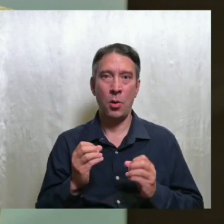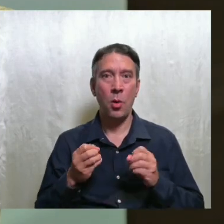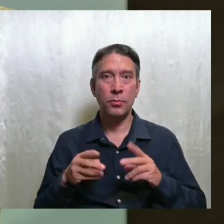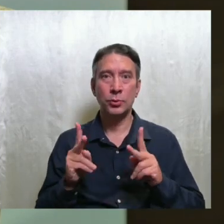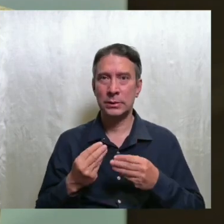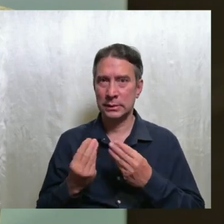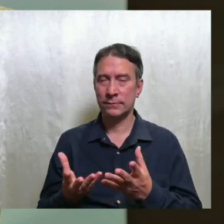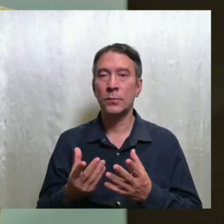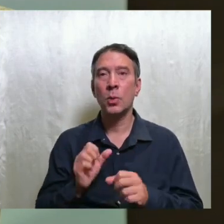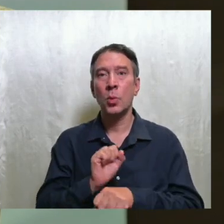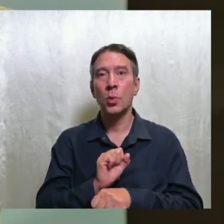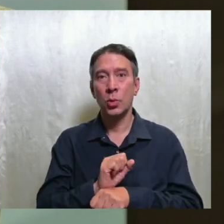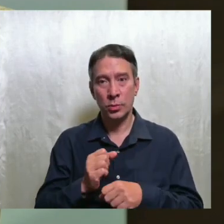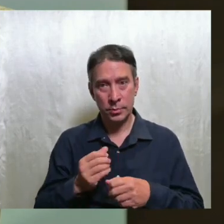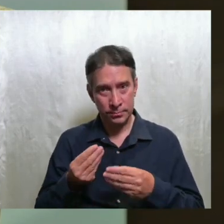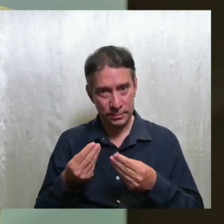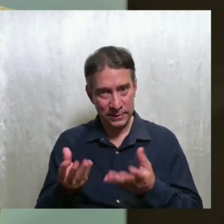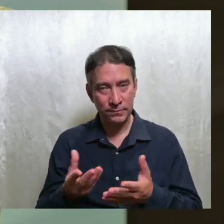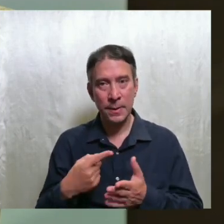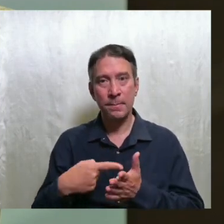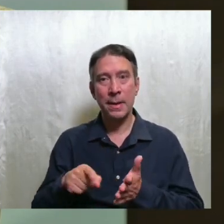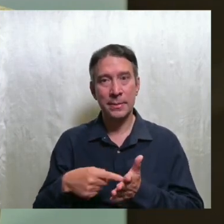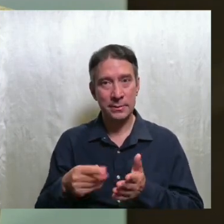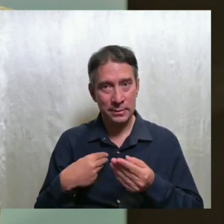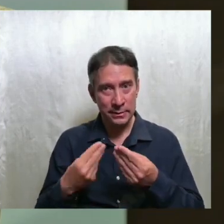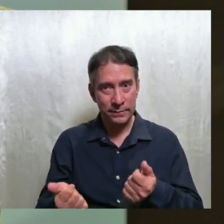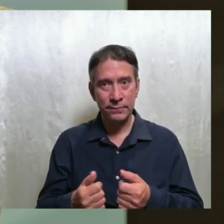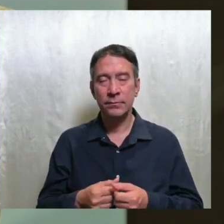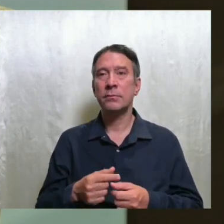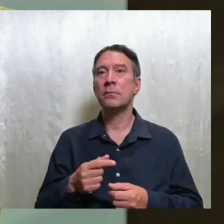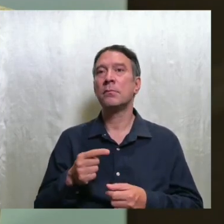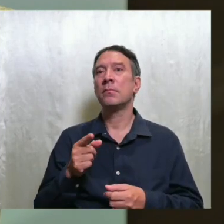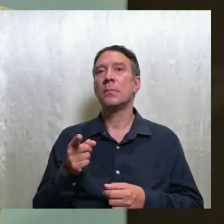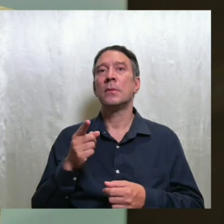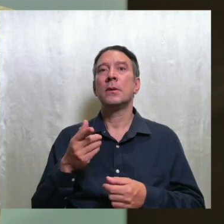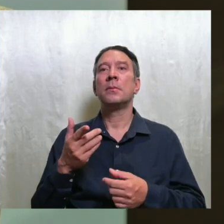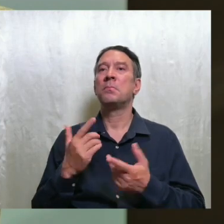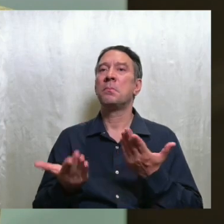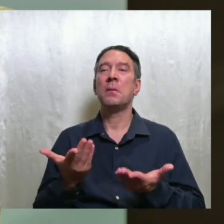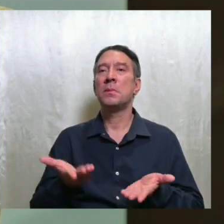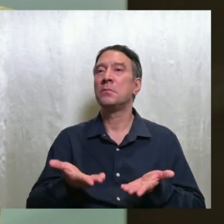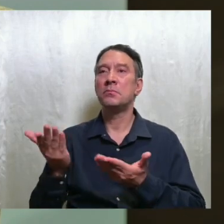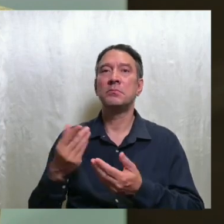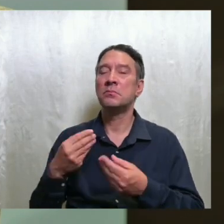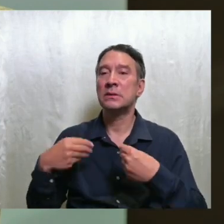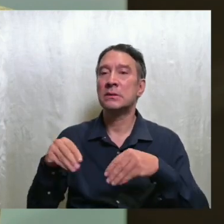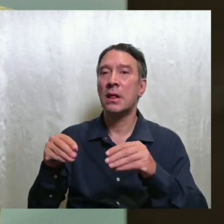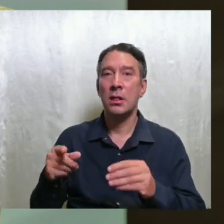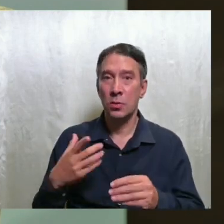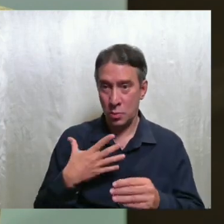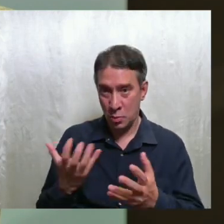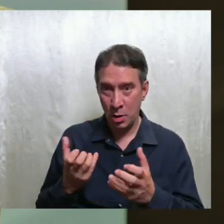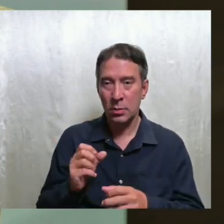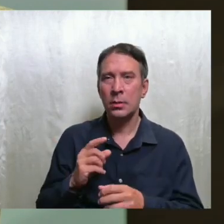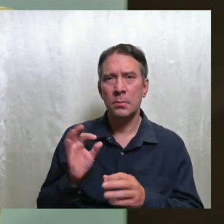partner, but also it takes the village. It actually needs the help of the local government. It needs the help of the school,